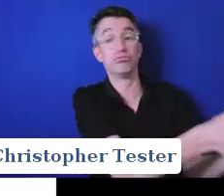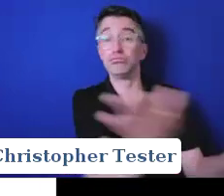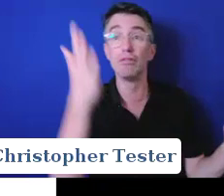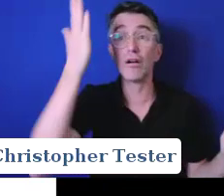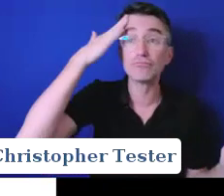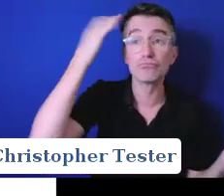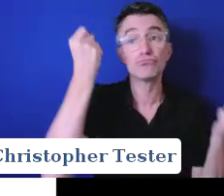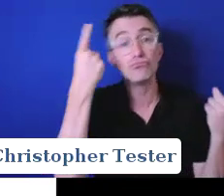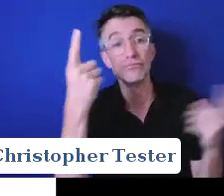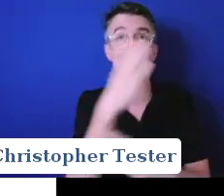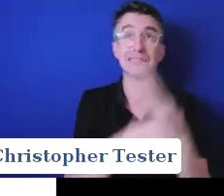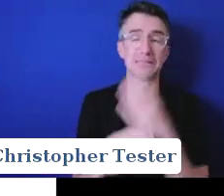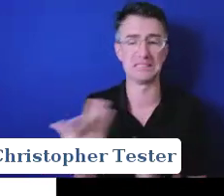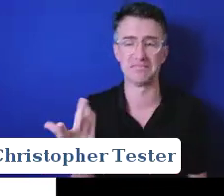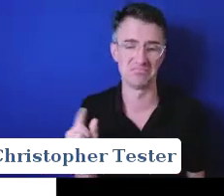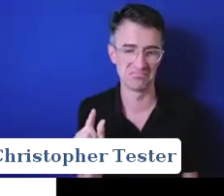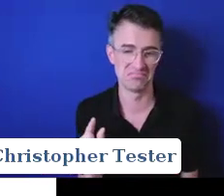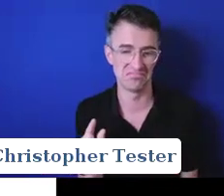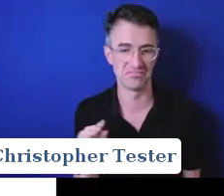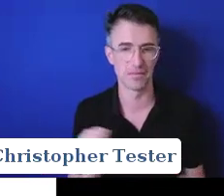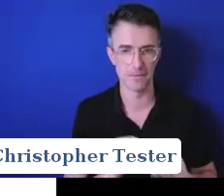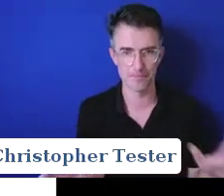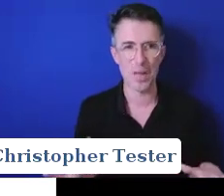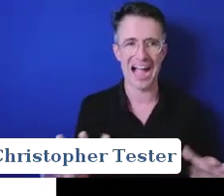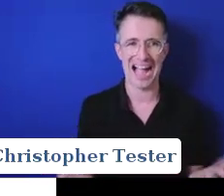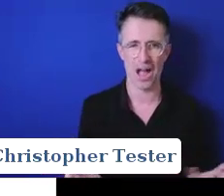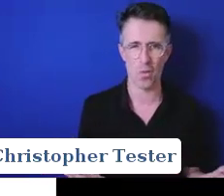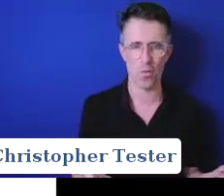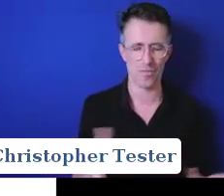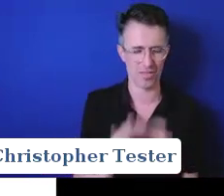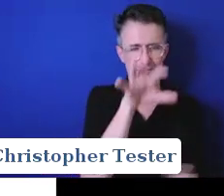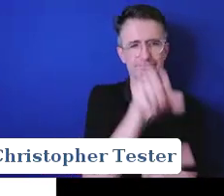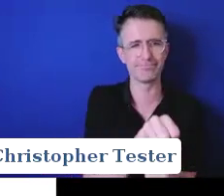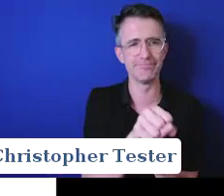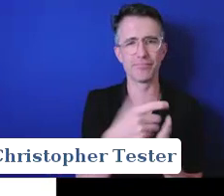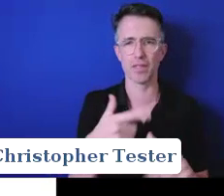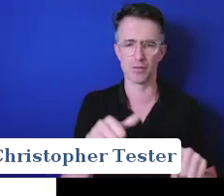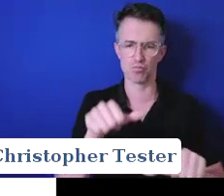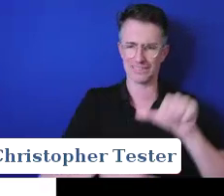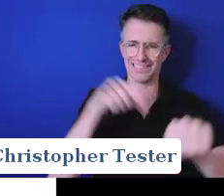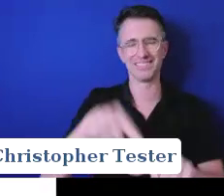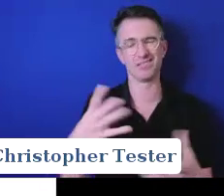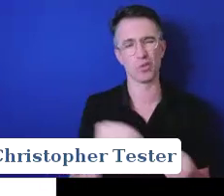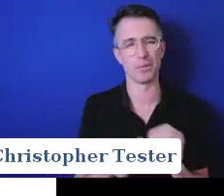process can be a little bit more clear. In terms of lessons learned,